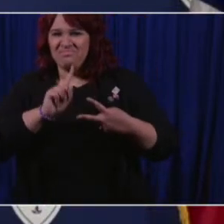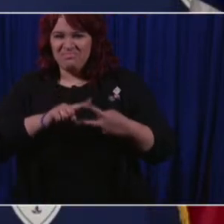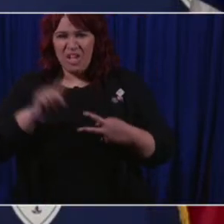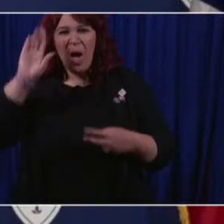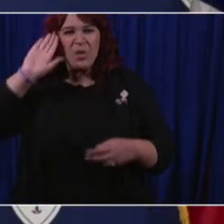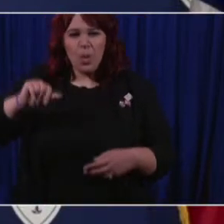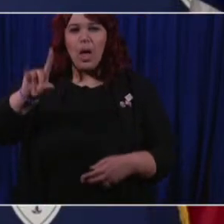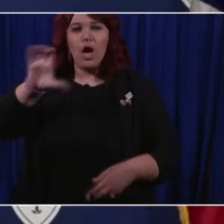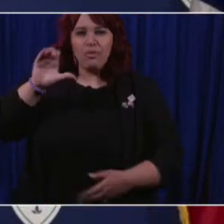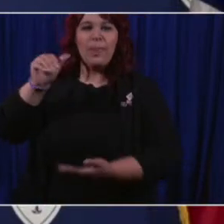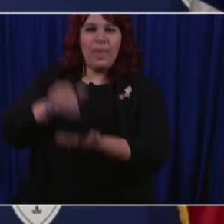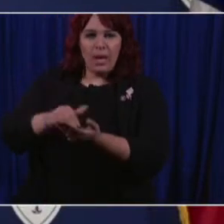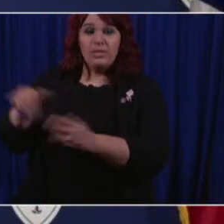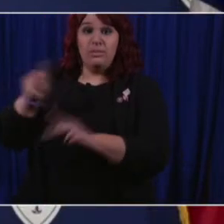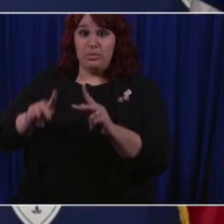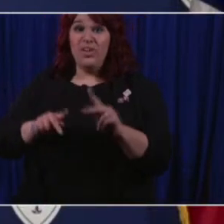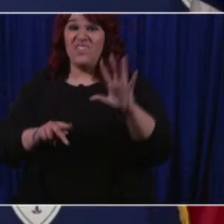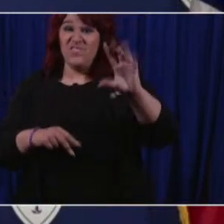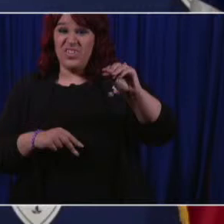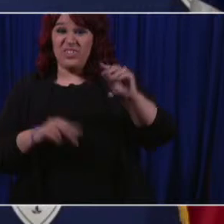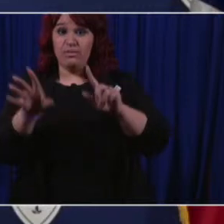metric, are you?